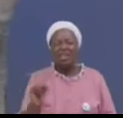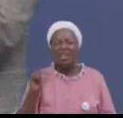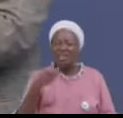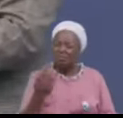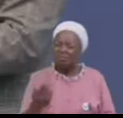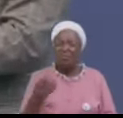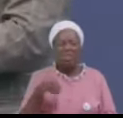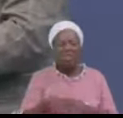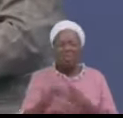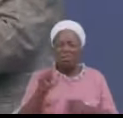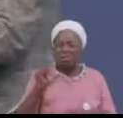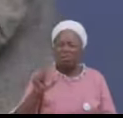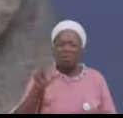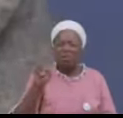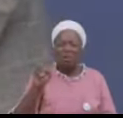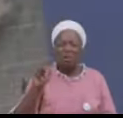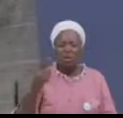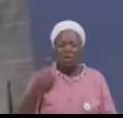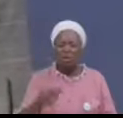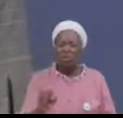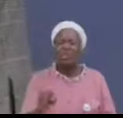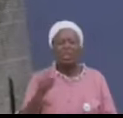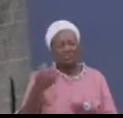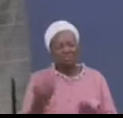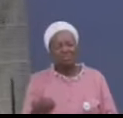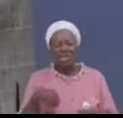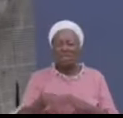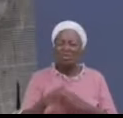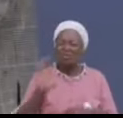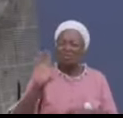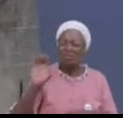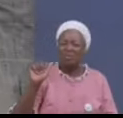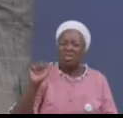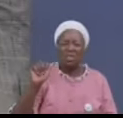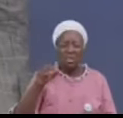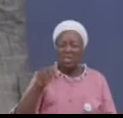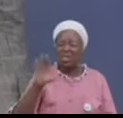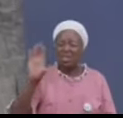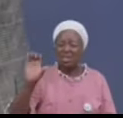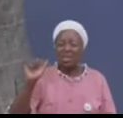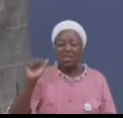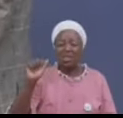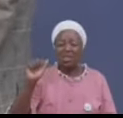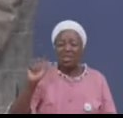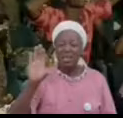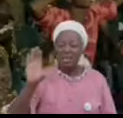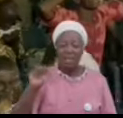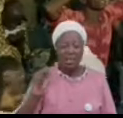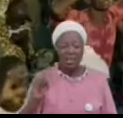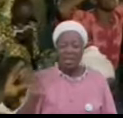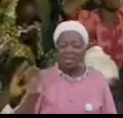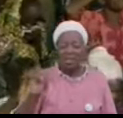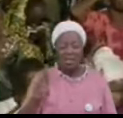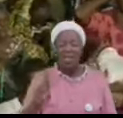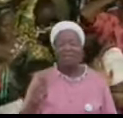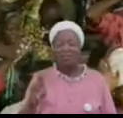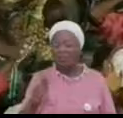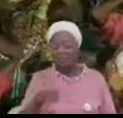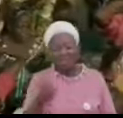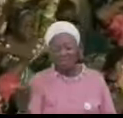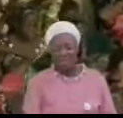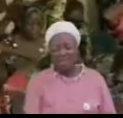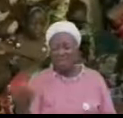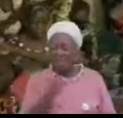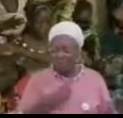internal problem like cancer, ulcer, whatever, touch them and heal them.